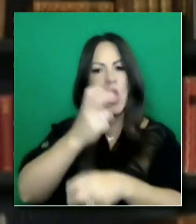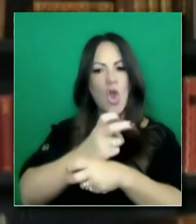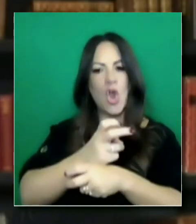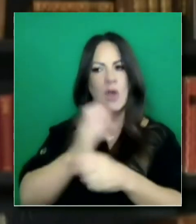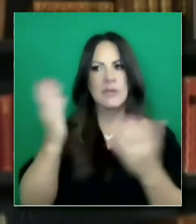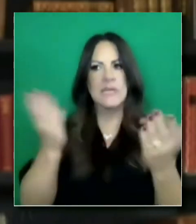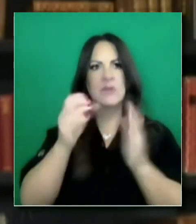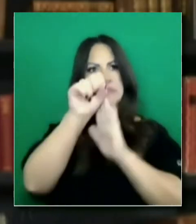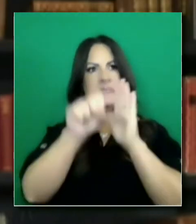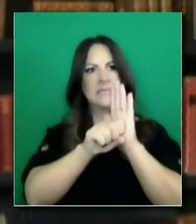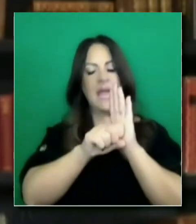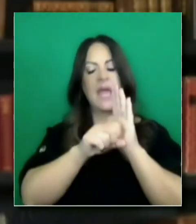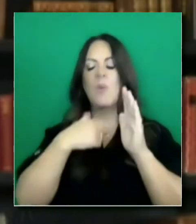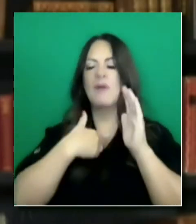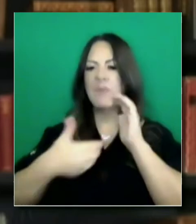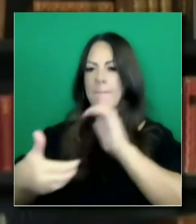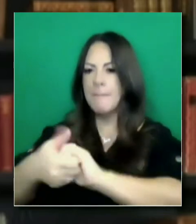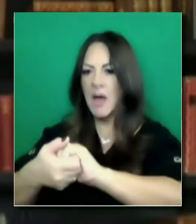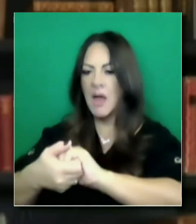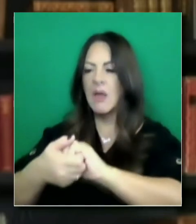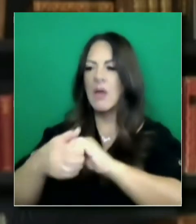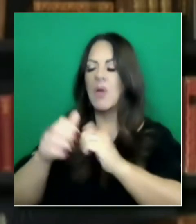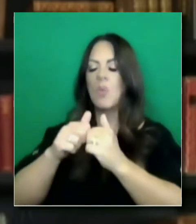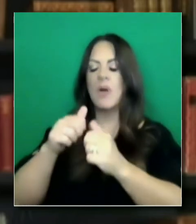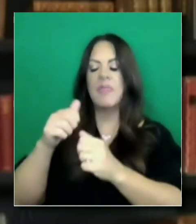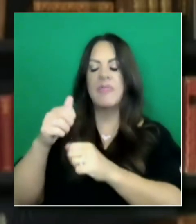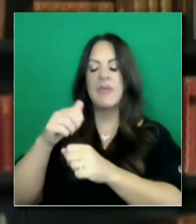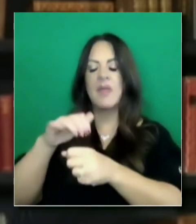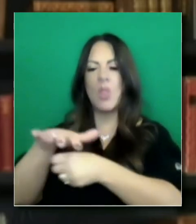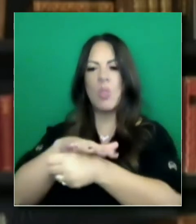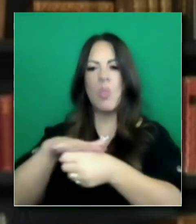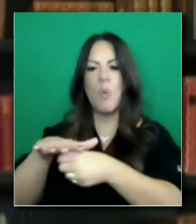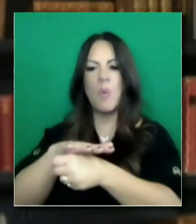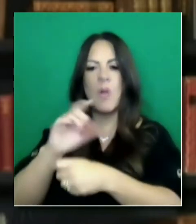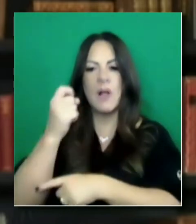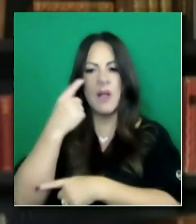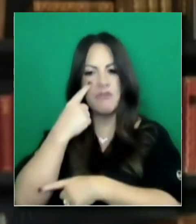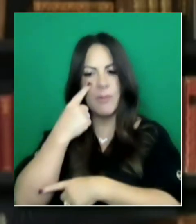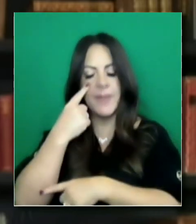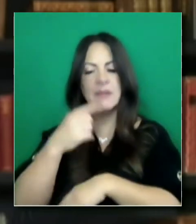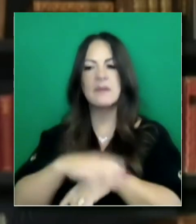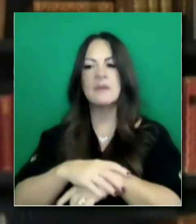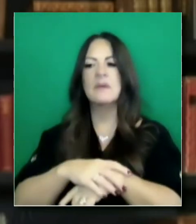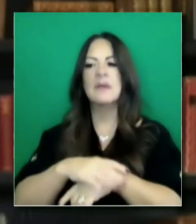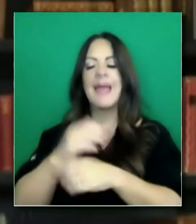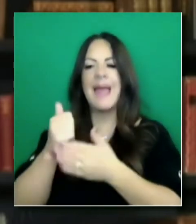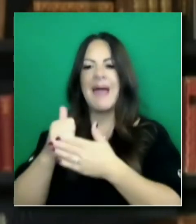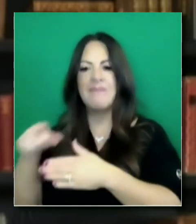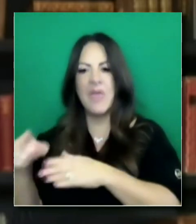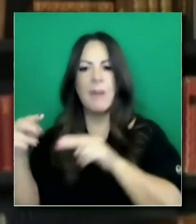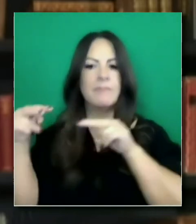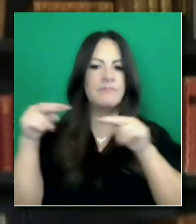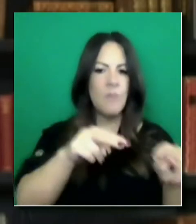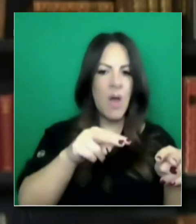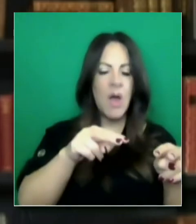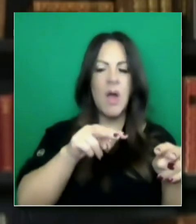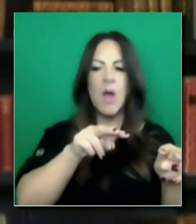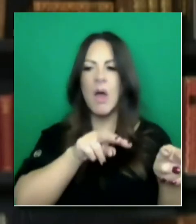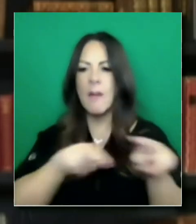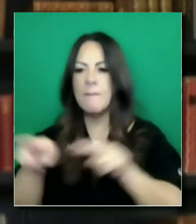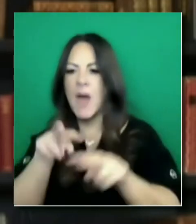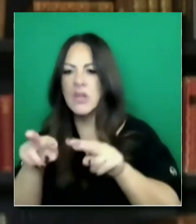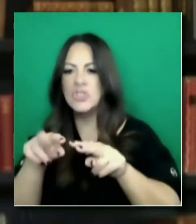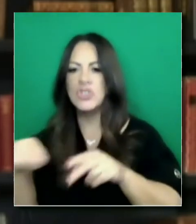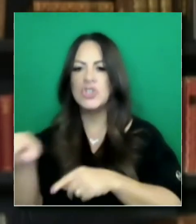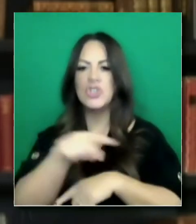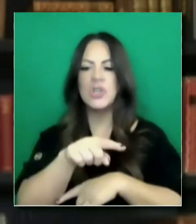our county partners to monitor that behavior at the local level, even at the clinic level, and to make sure